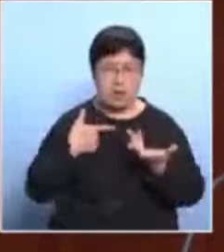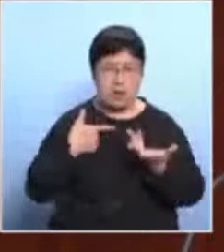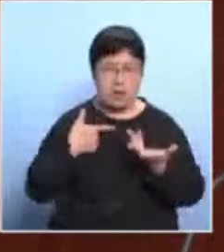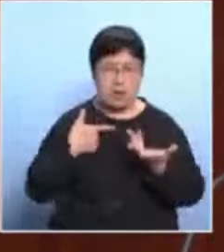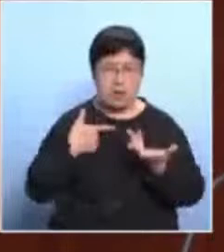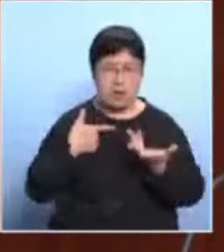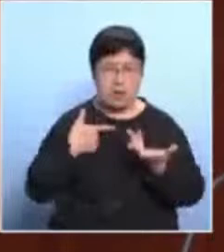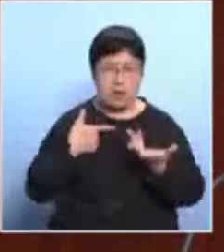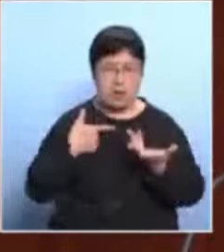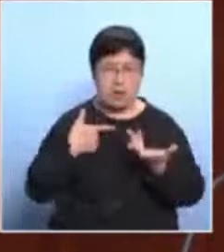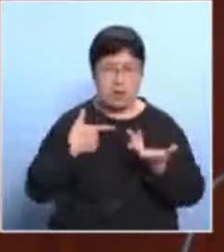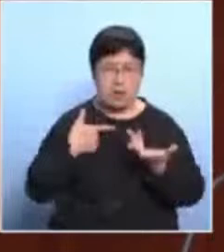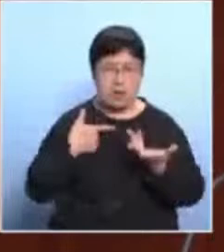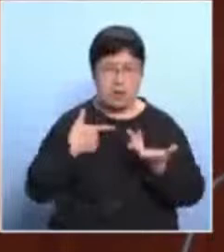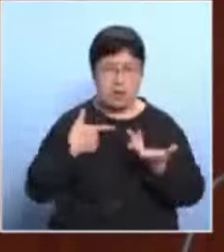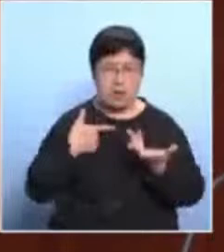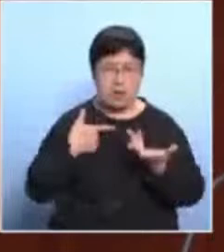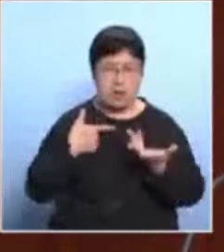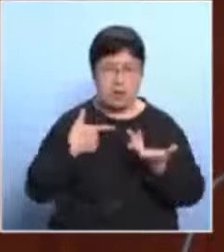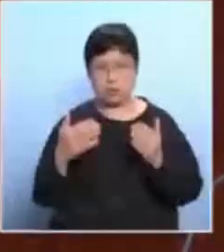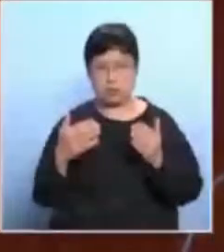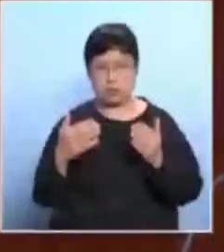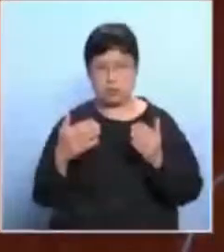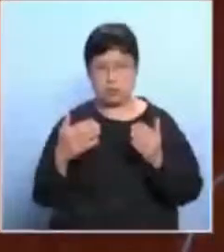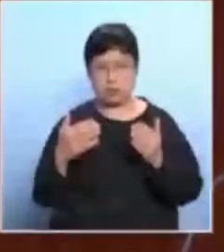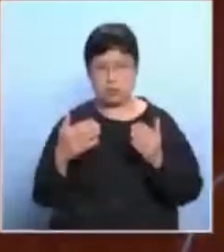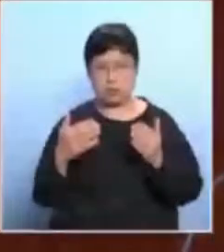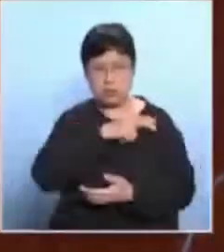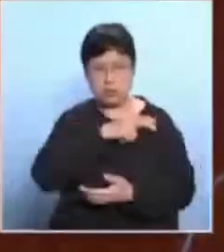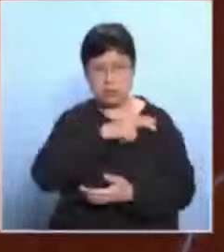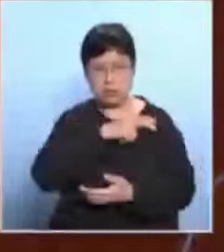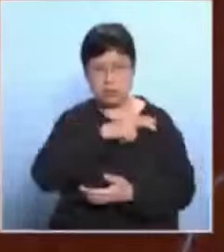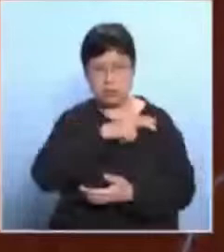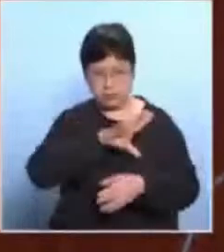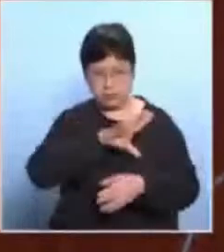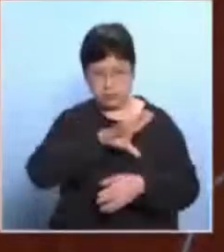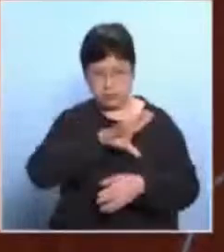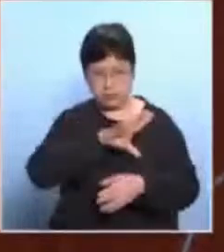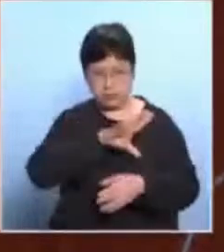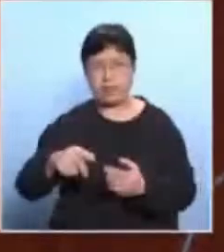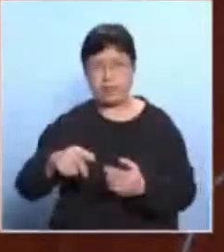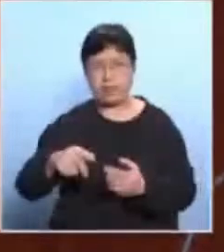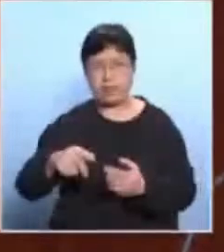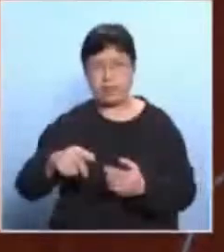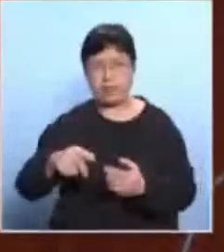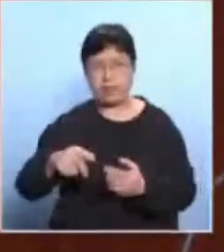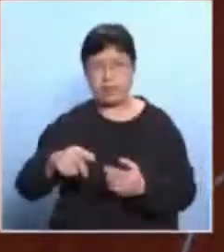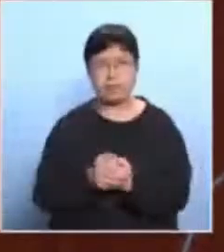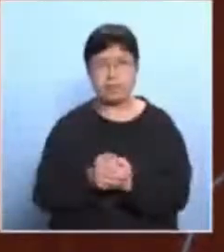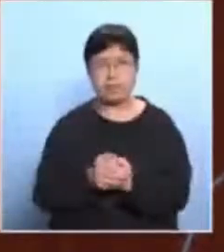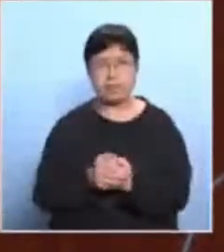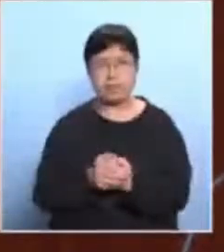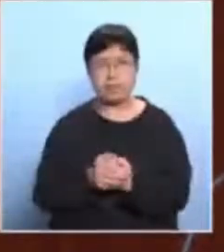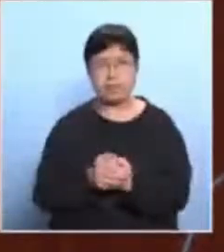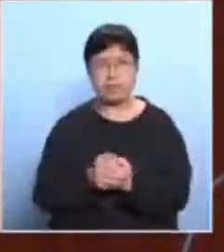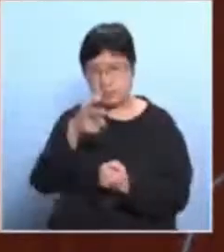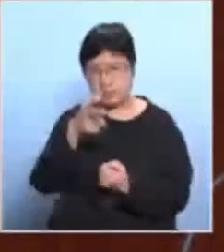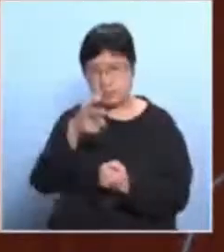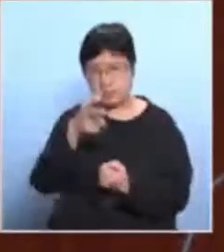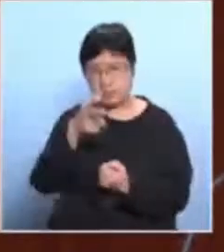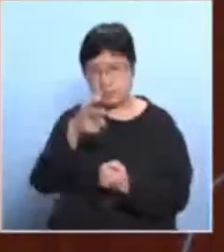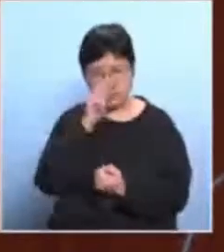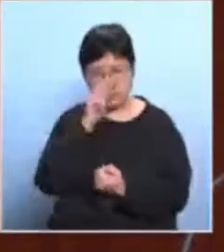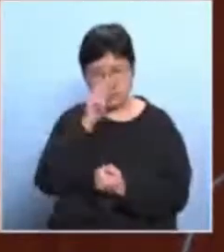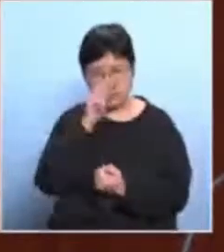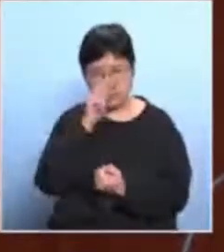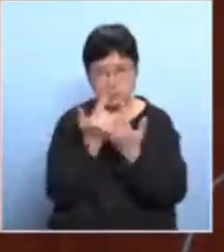to carry out consolidated developments. Having reviewed the plan to build a public columbarium at Sandy